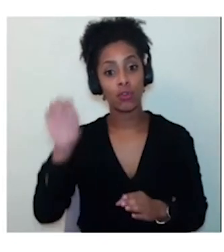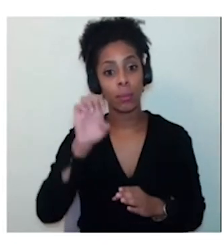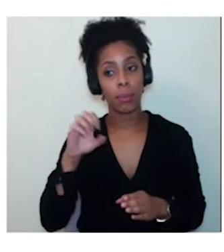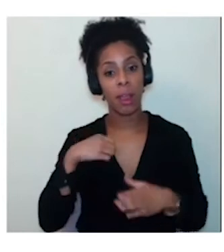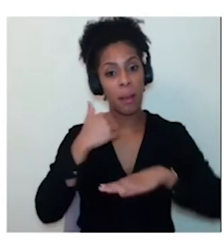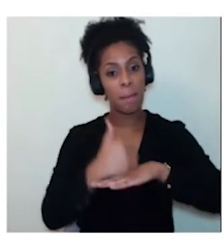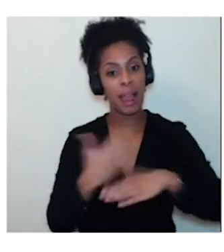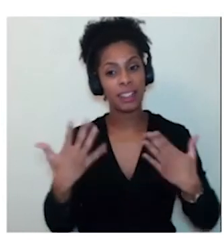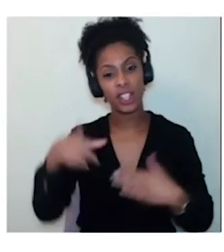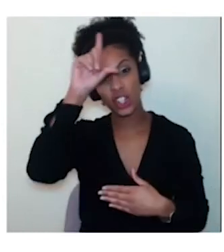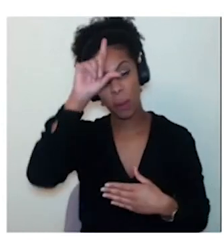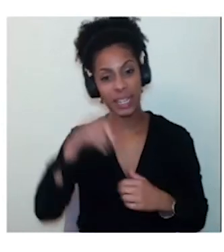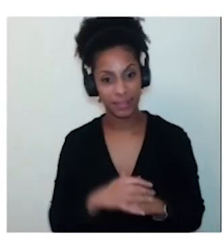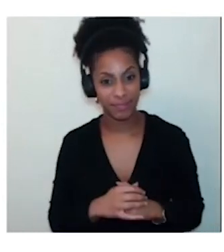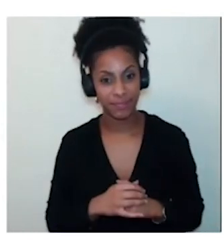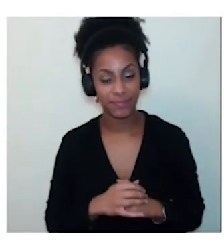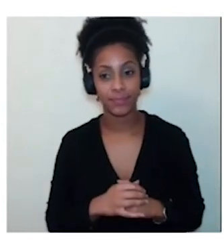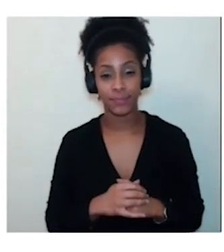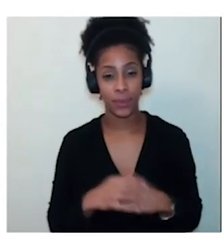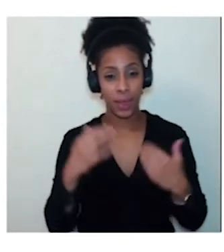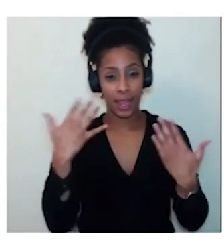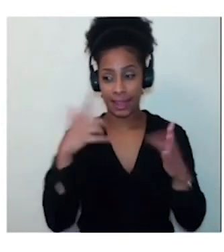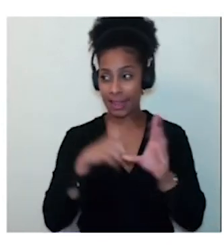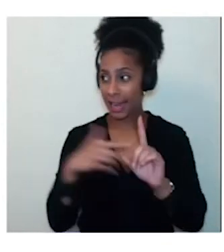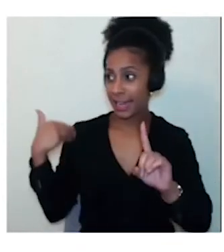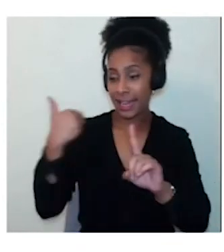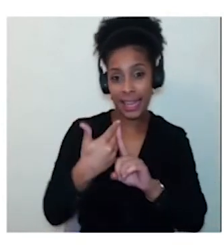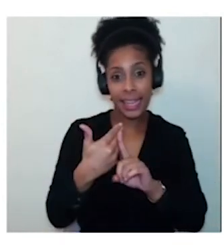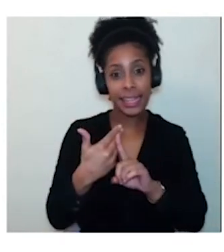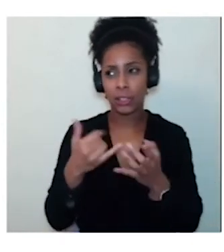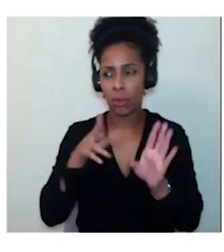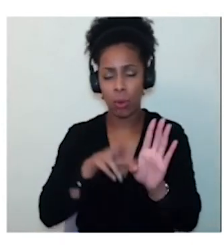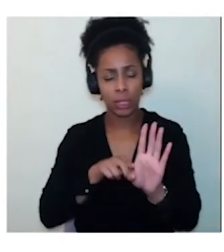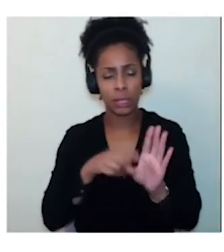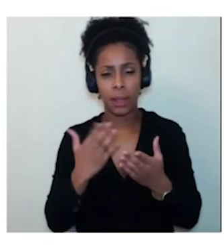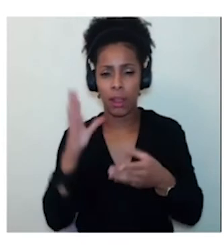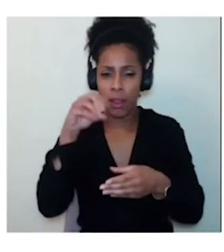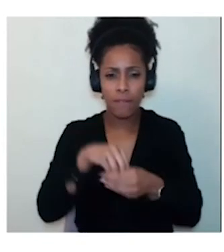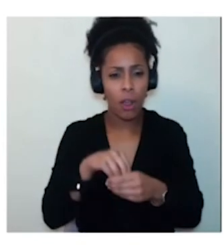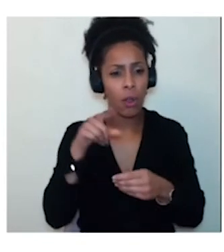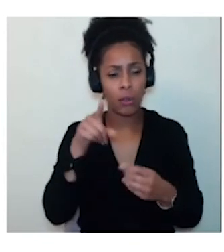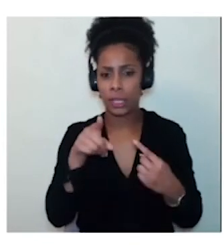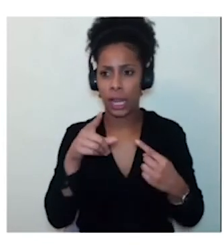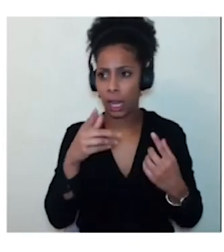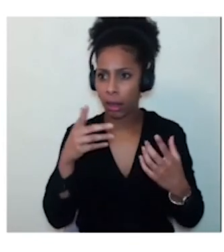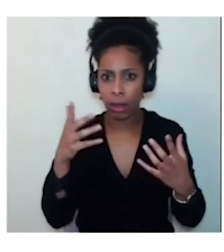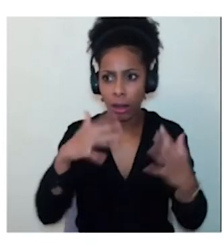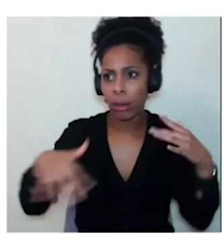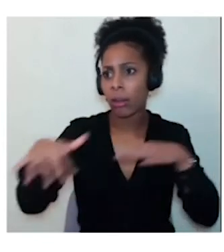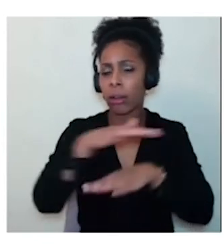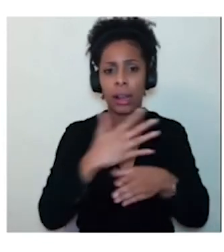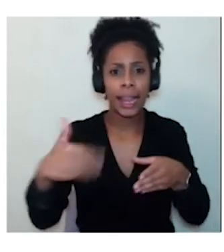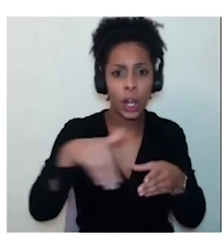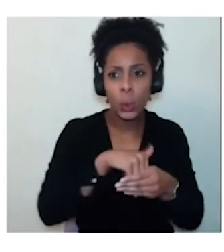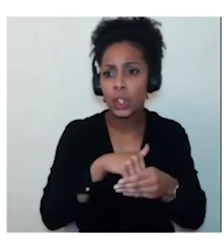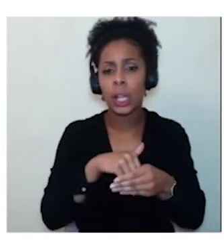years, Sony has been active in the international and European technology standardization areas of e-inclusion and active assisted living,